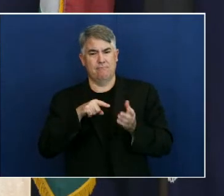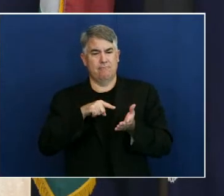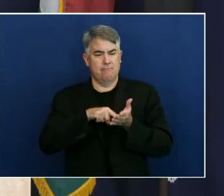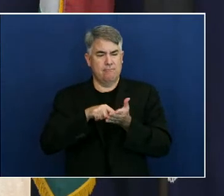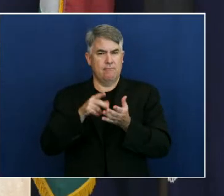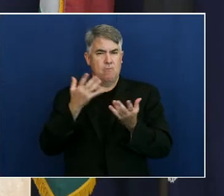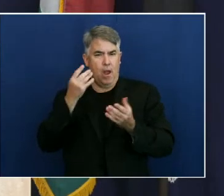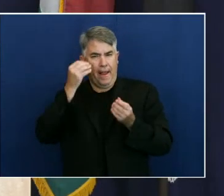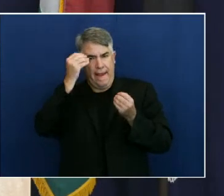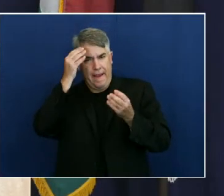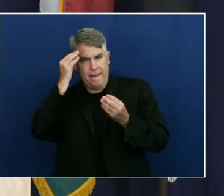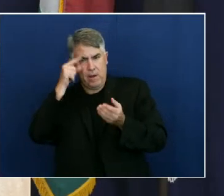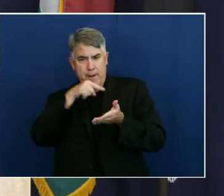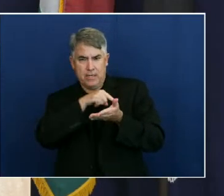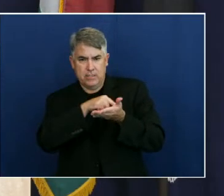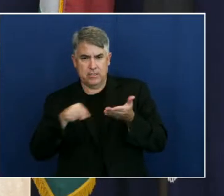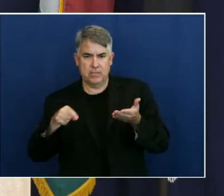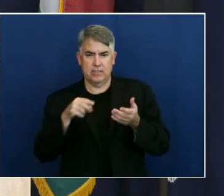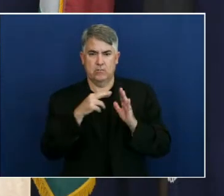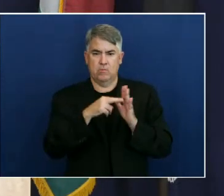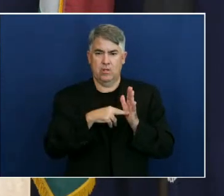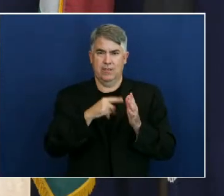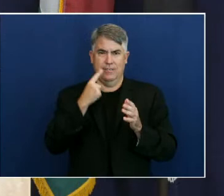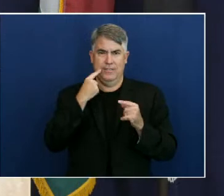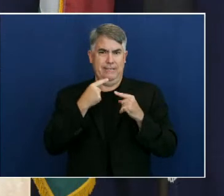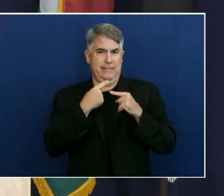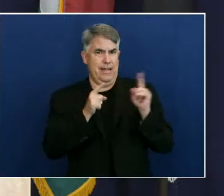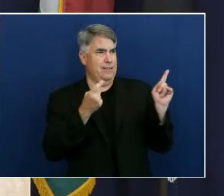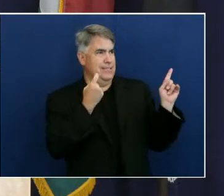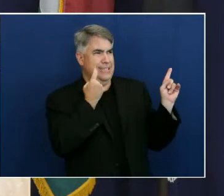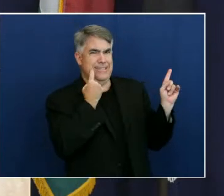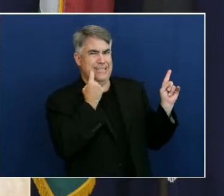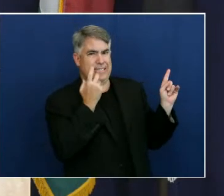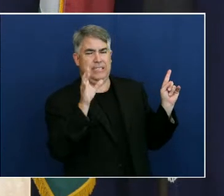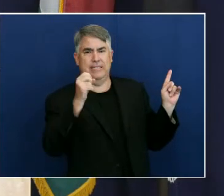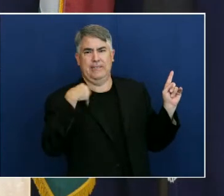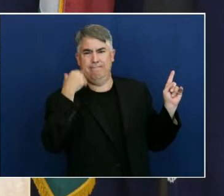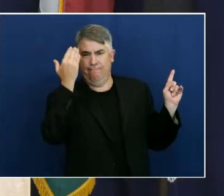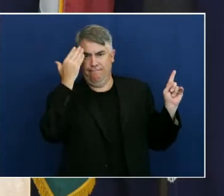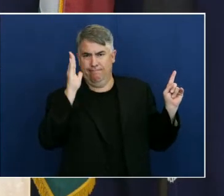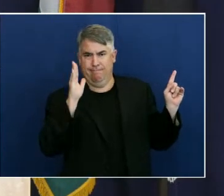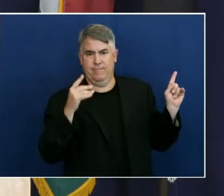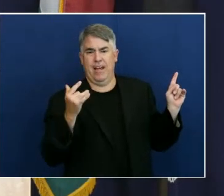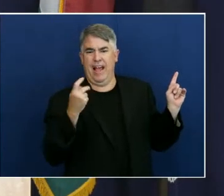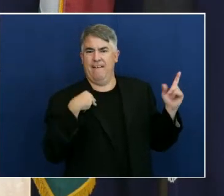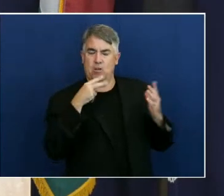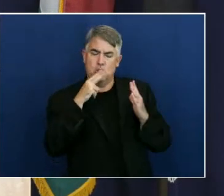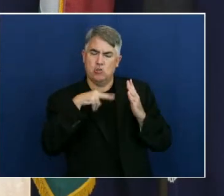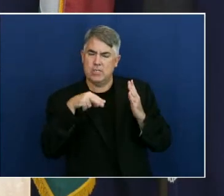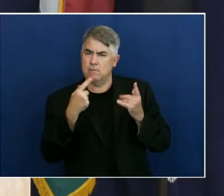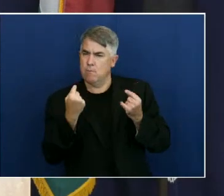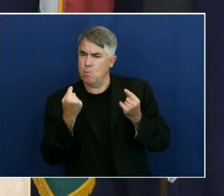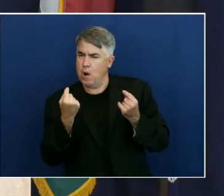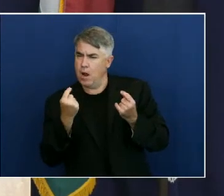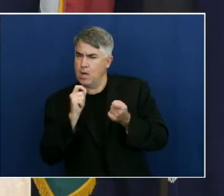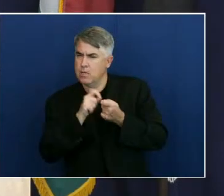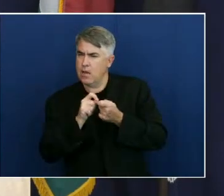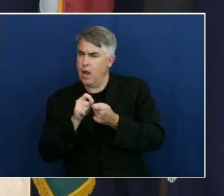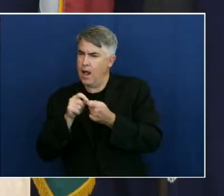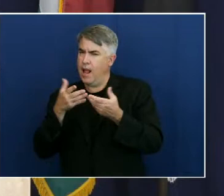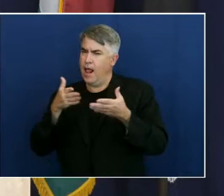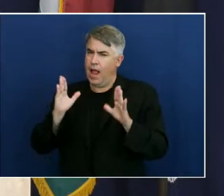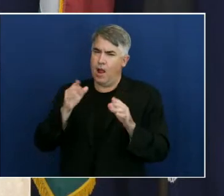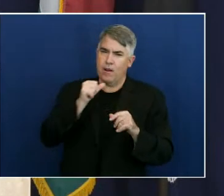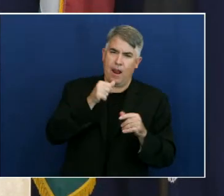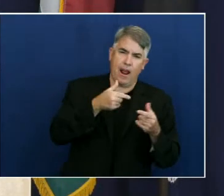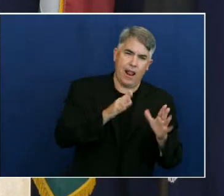announced right before coming over here, so I need to go back and look at the specific guidance. But as has been stated, the governor